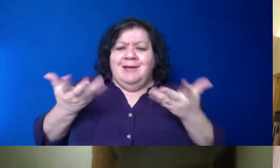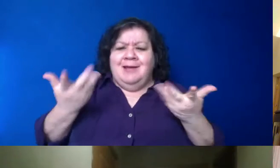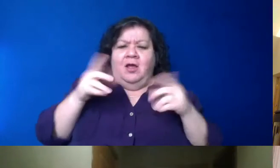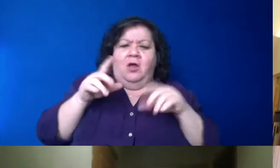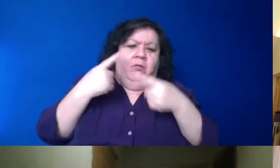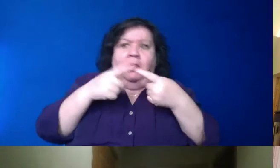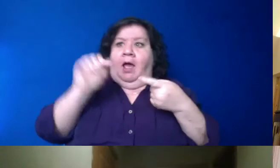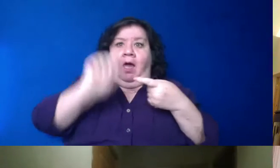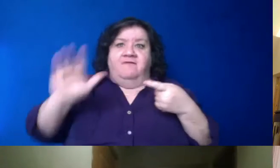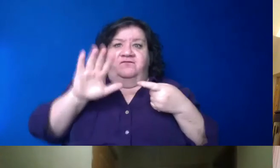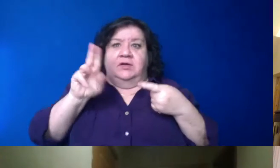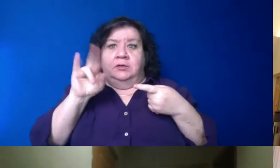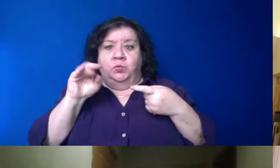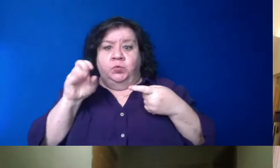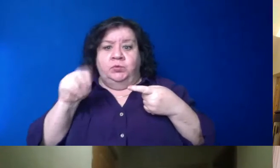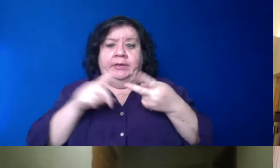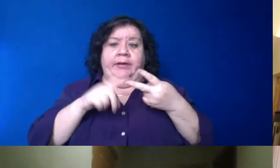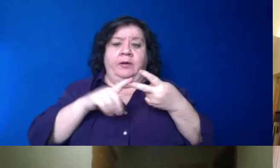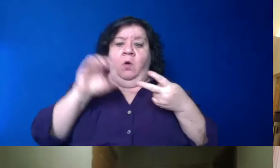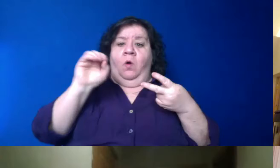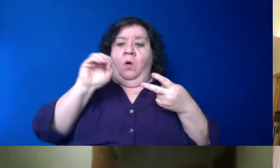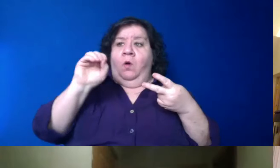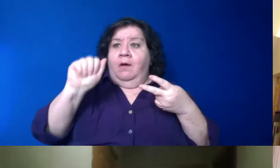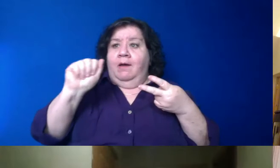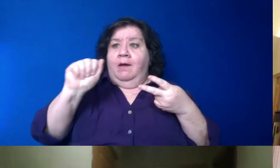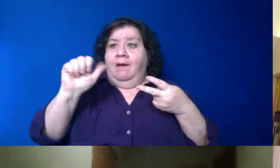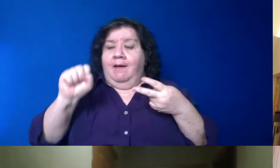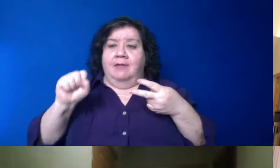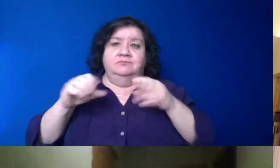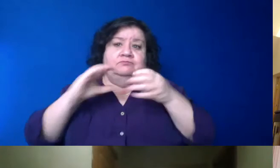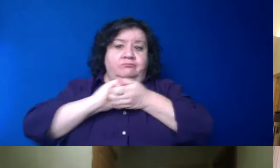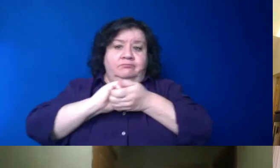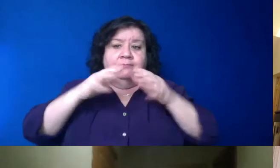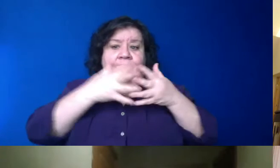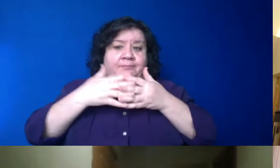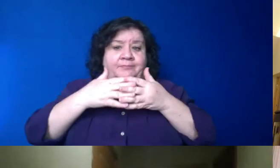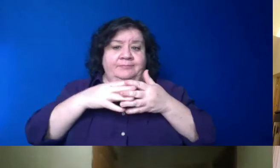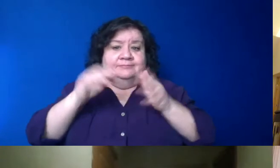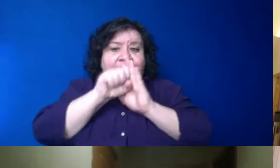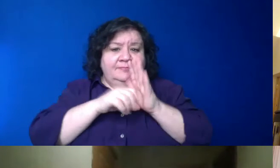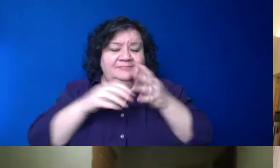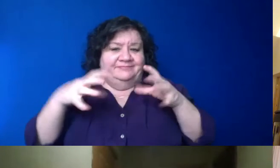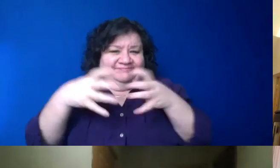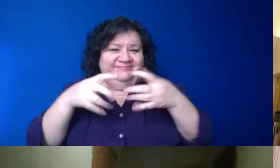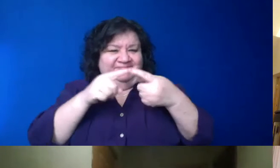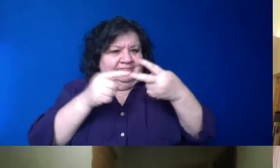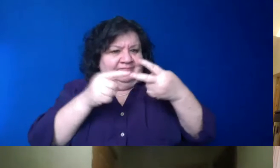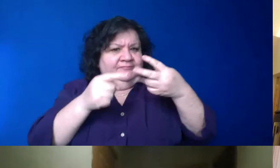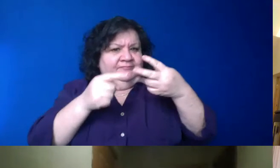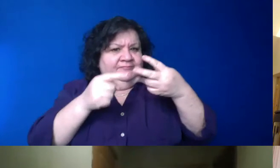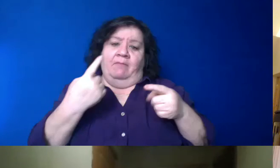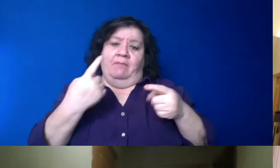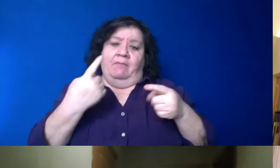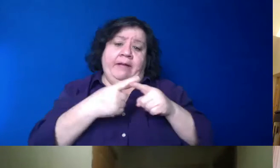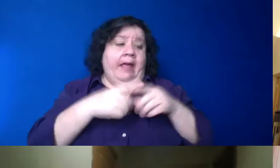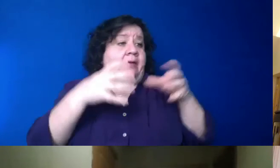Francophonie, the new Ibero-American Network and so forth. And I think there's a lot they can learn from each other.